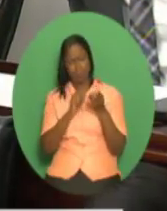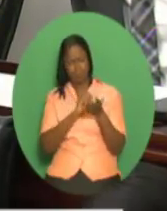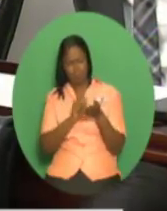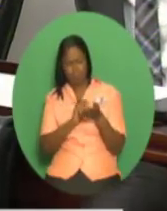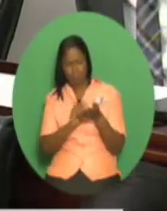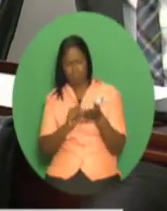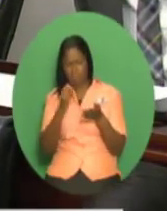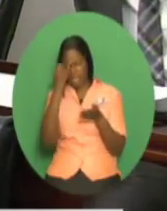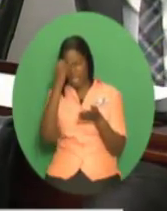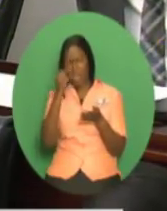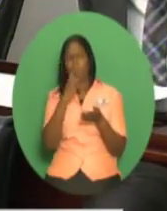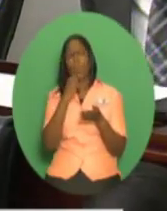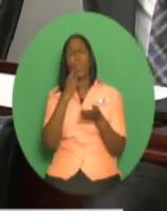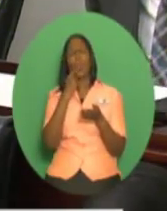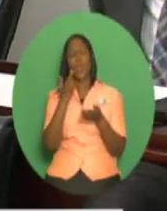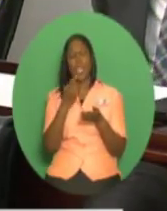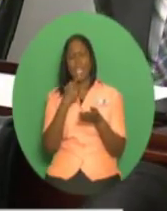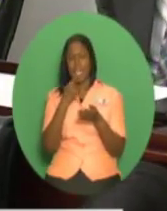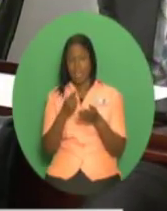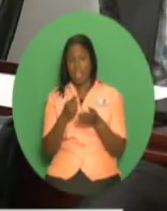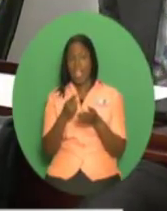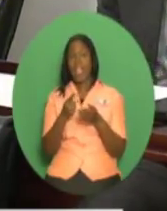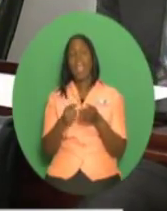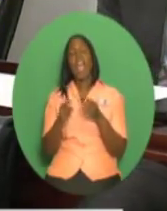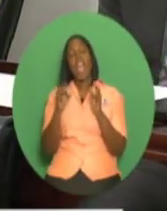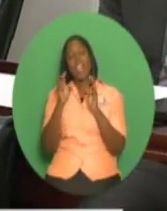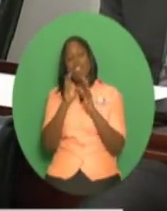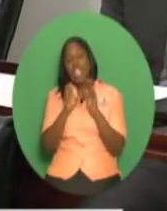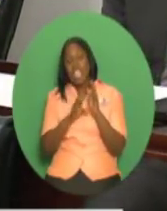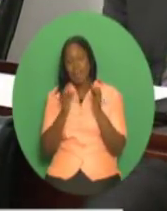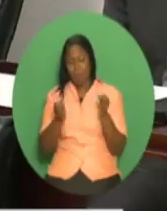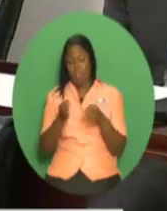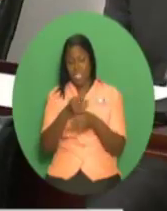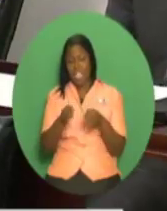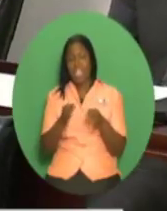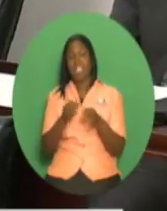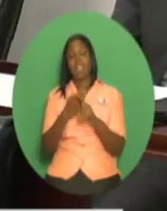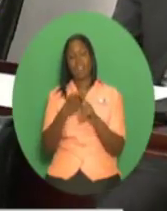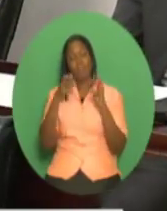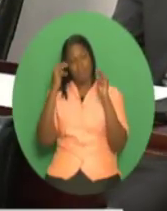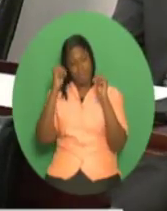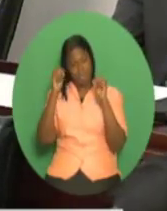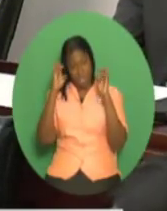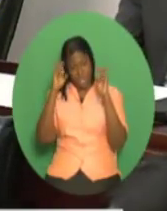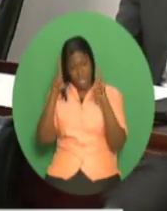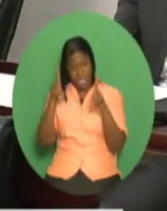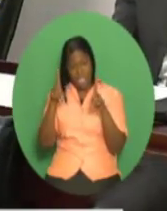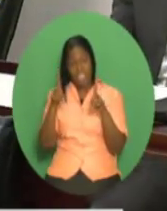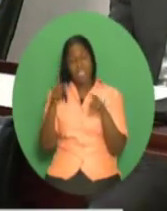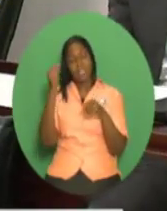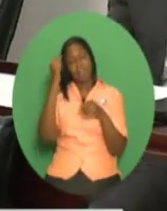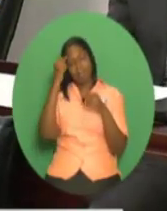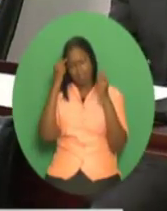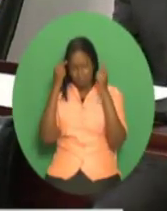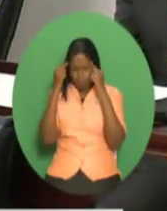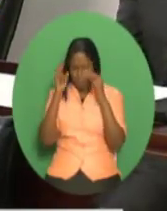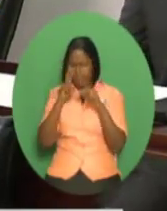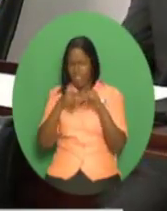from the schools will be visiting every